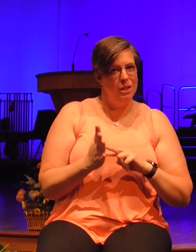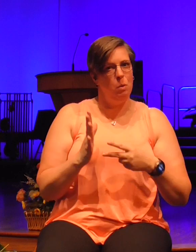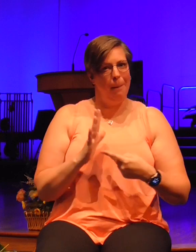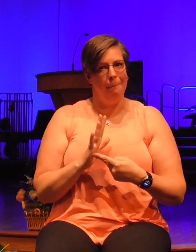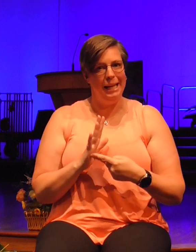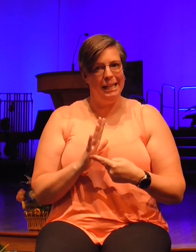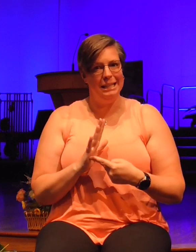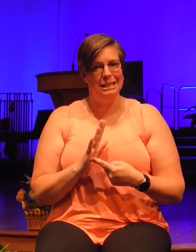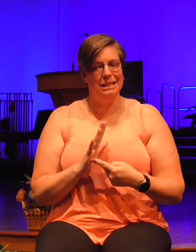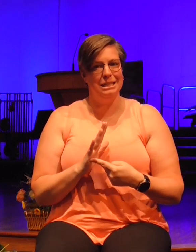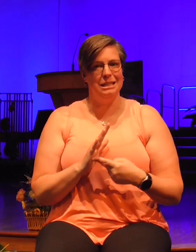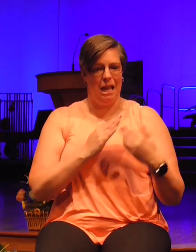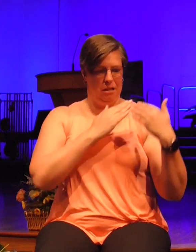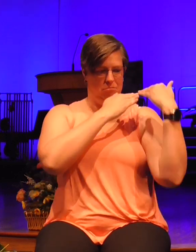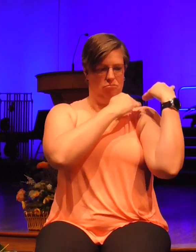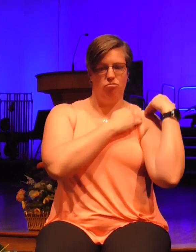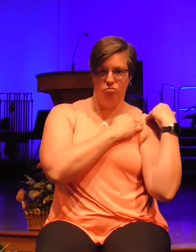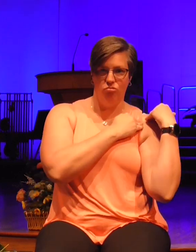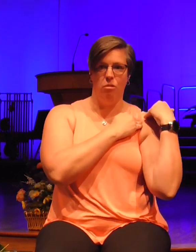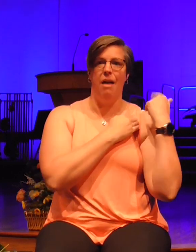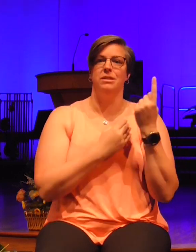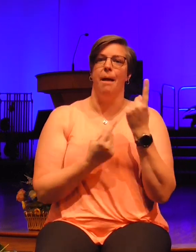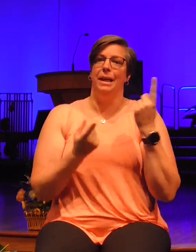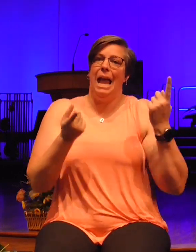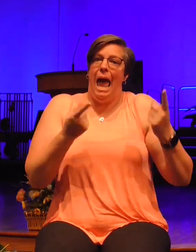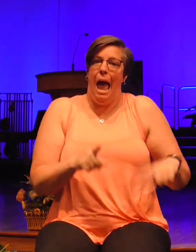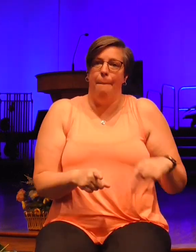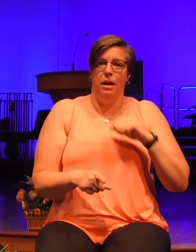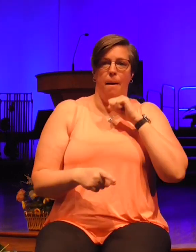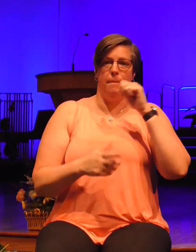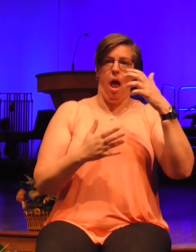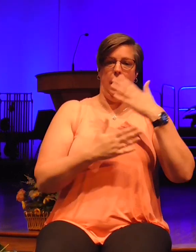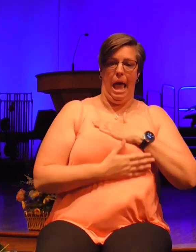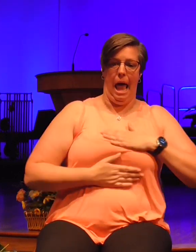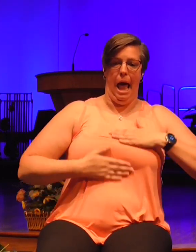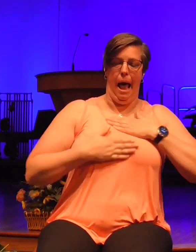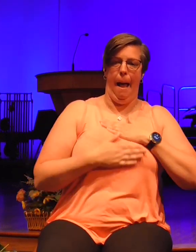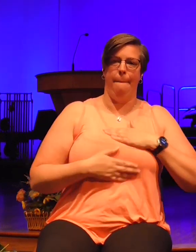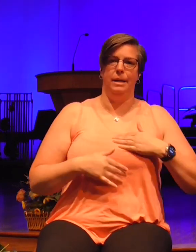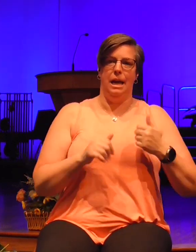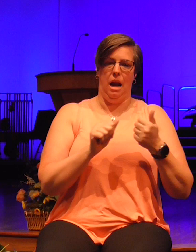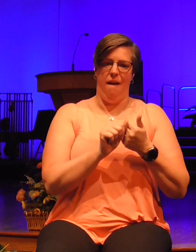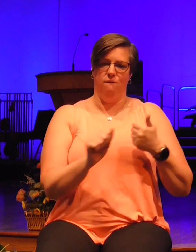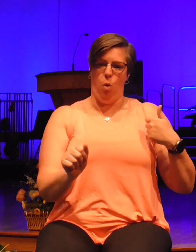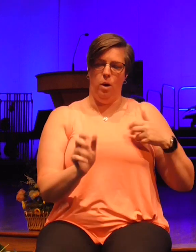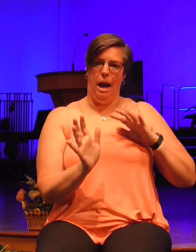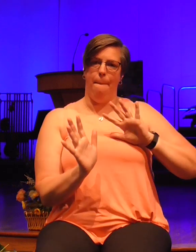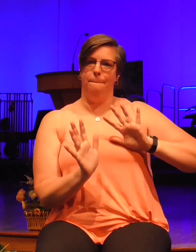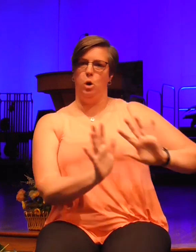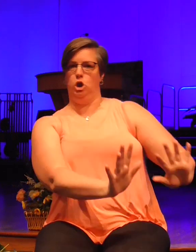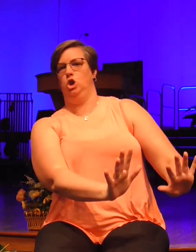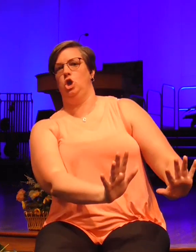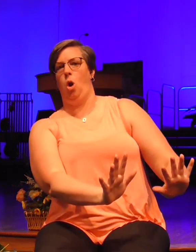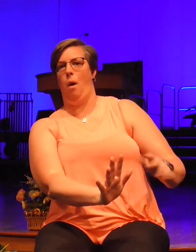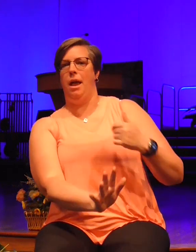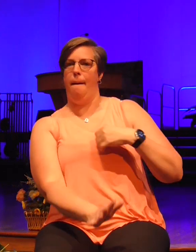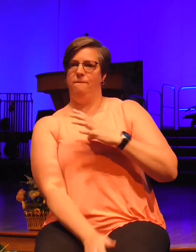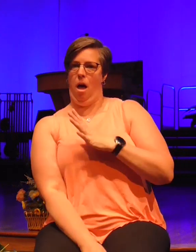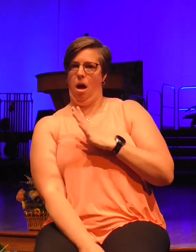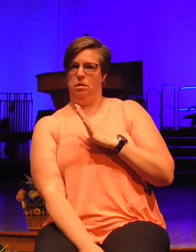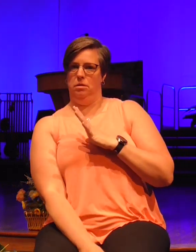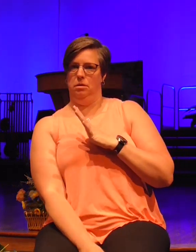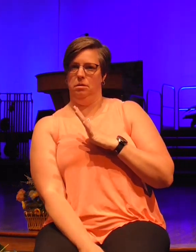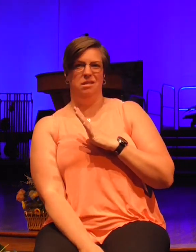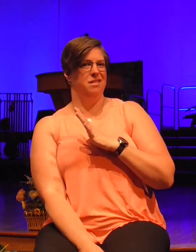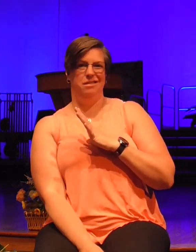something that happened that I'm unhappy with, if I just avoid it and push it away, I'll be fine. But all the